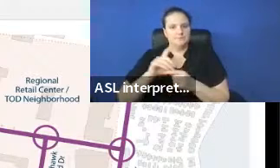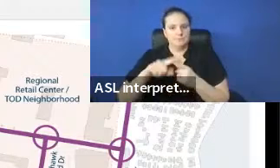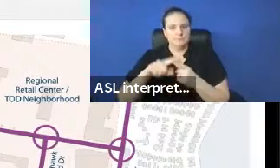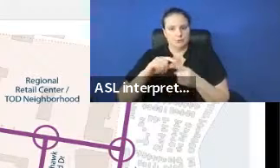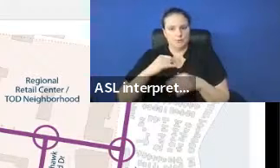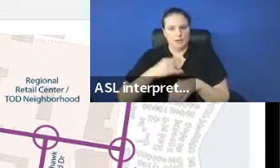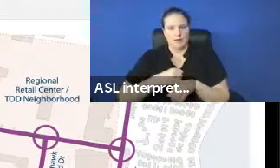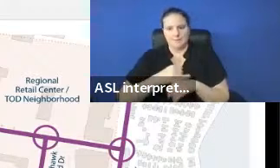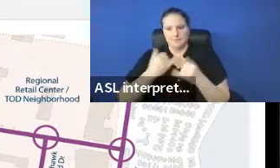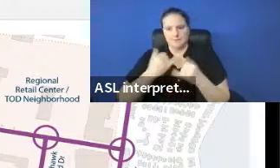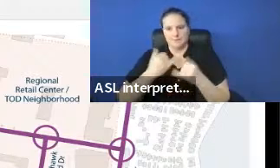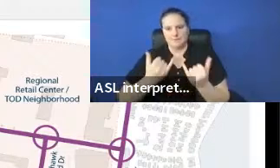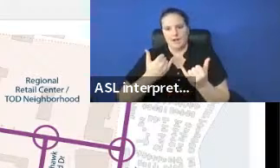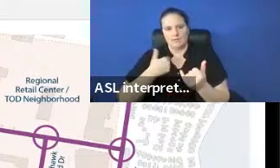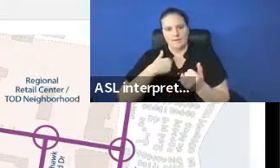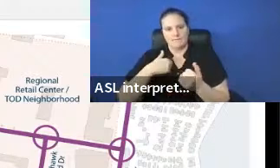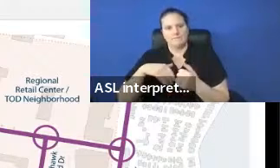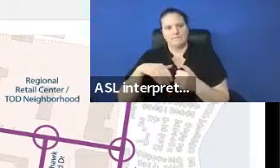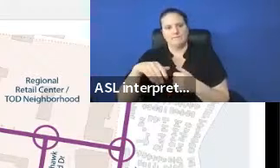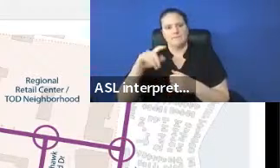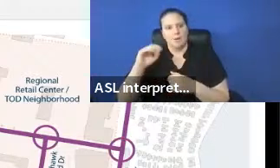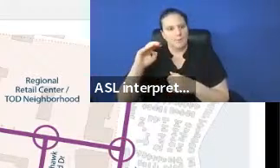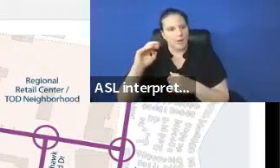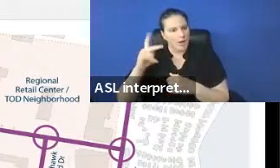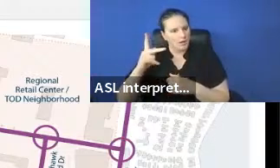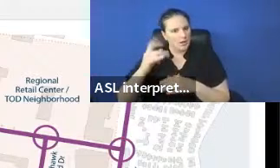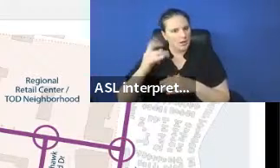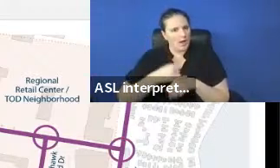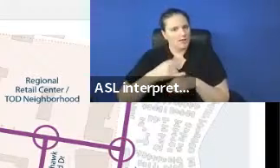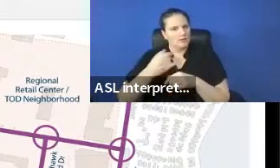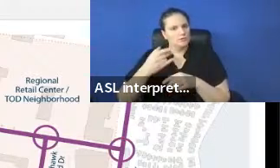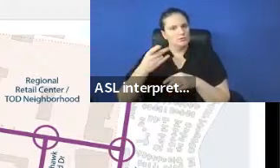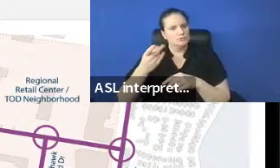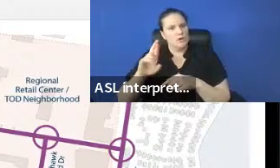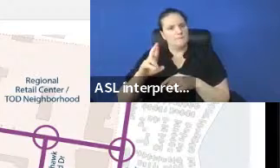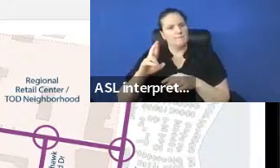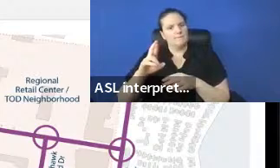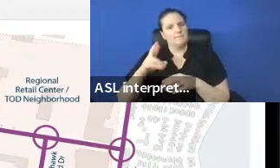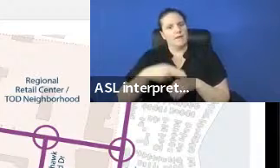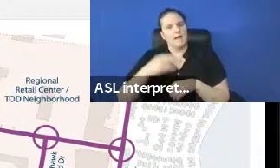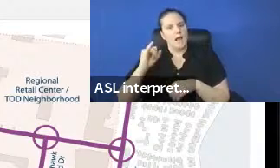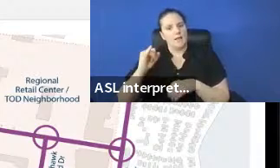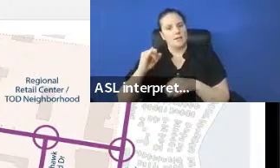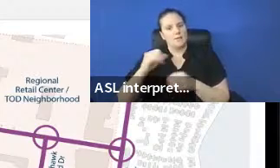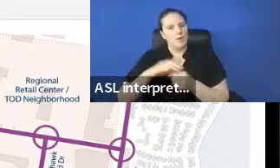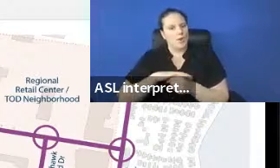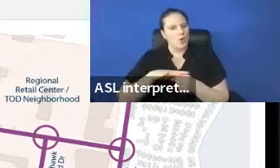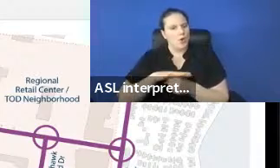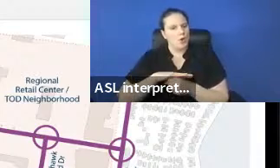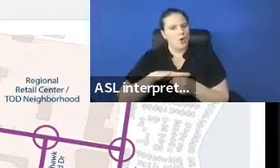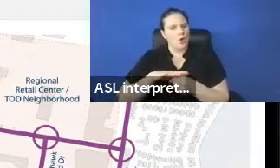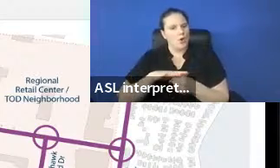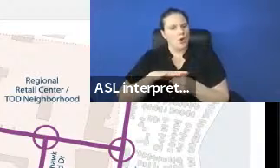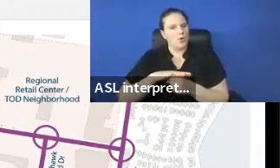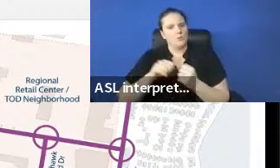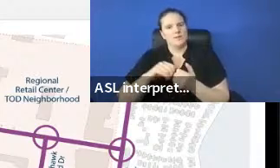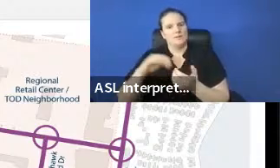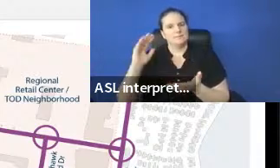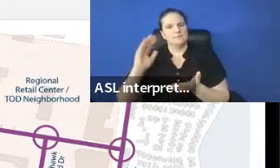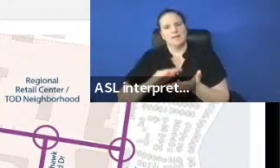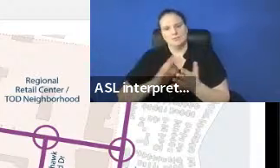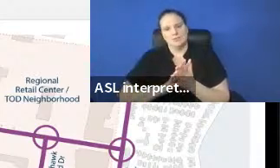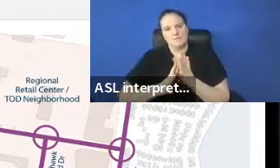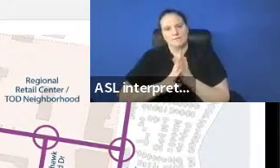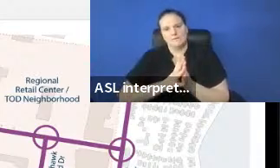now you have Tomahawk Island Drive and Hayden Island Drive as more local streets with generally lower traffic volumes than you would